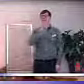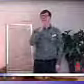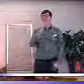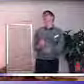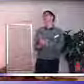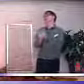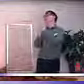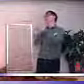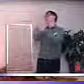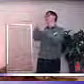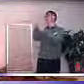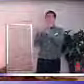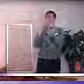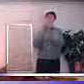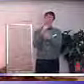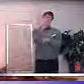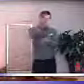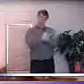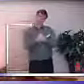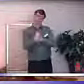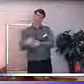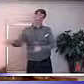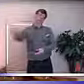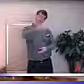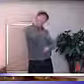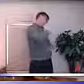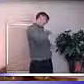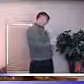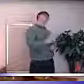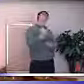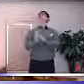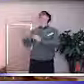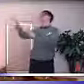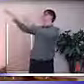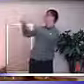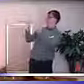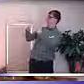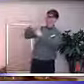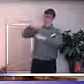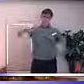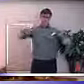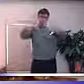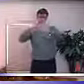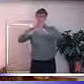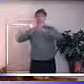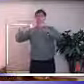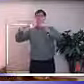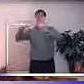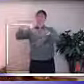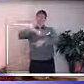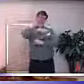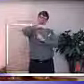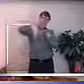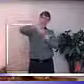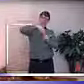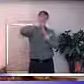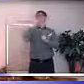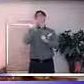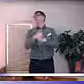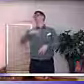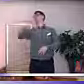grow. It helps us become more aware, not only of our connection to spirit, but also to our surroundings around